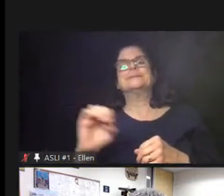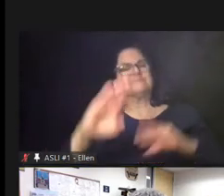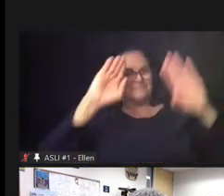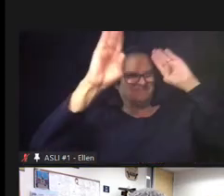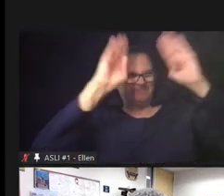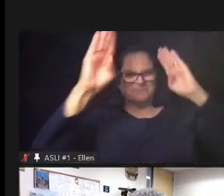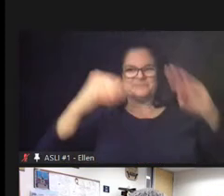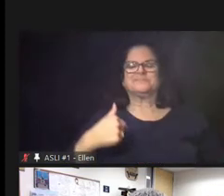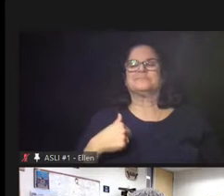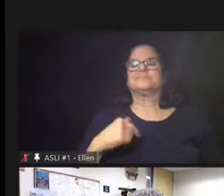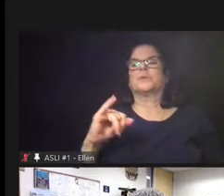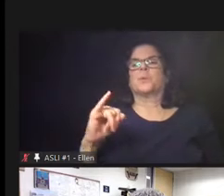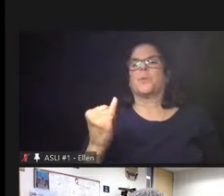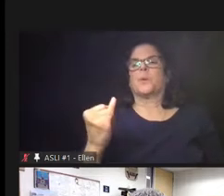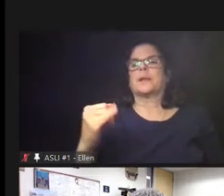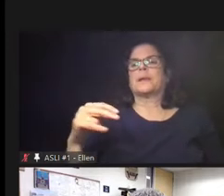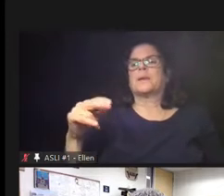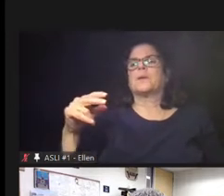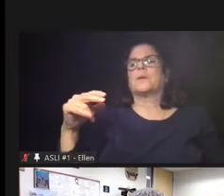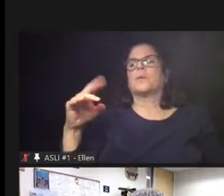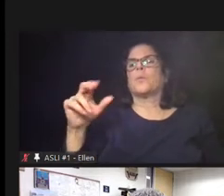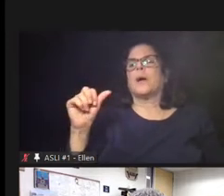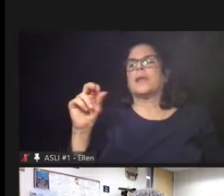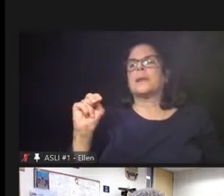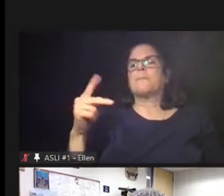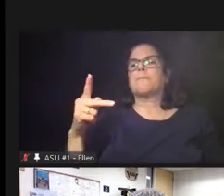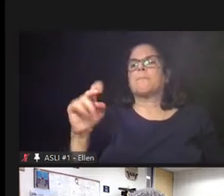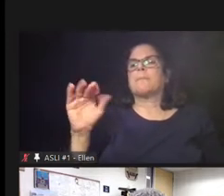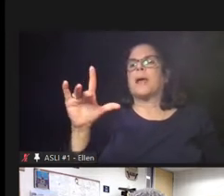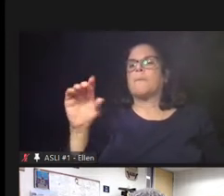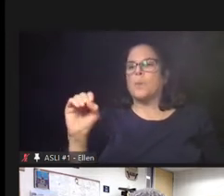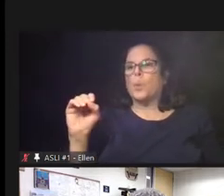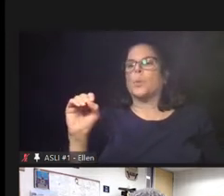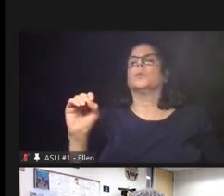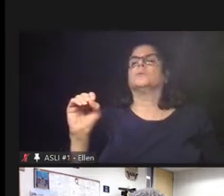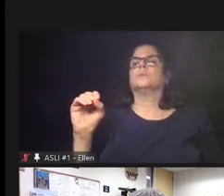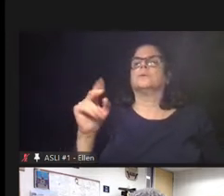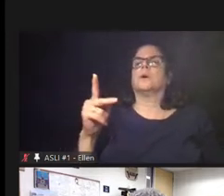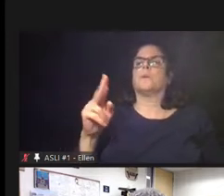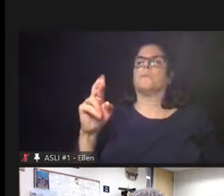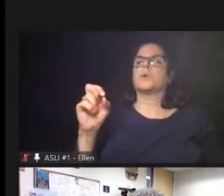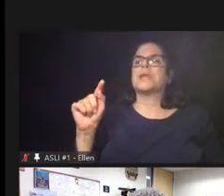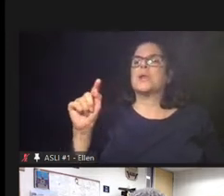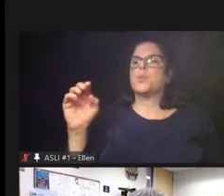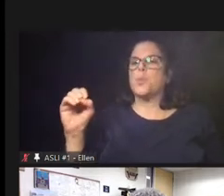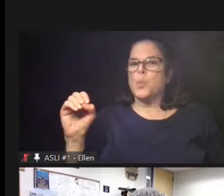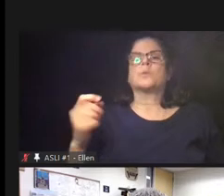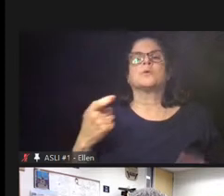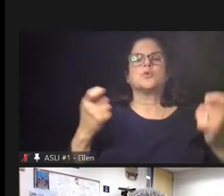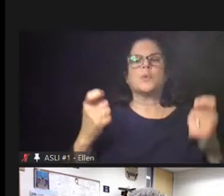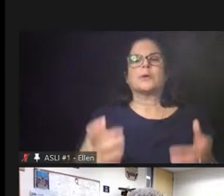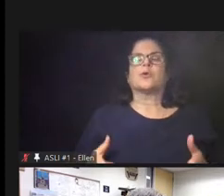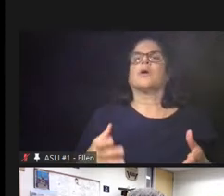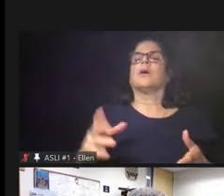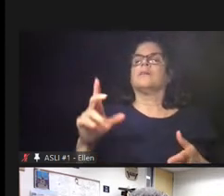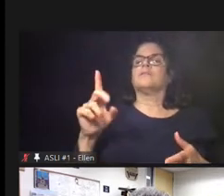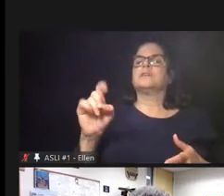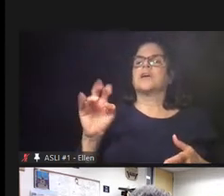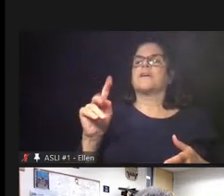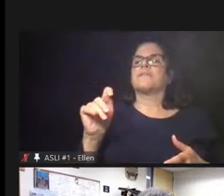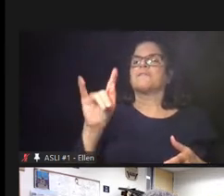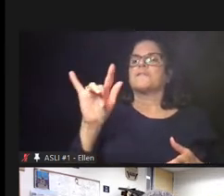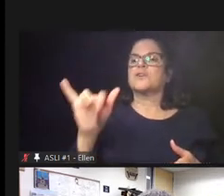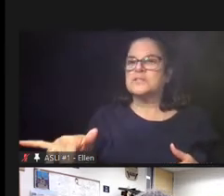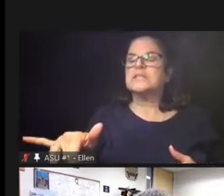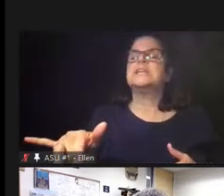Pablo Prieto, Director of Diversity Programs. We set a split goal. This is actually one of the first contracts where we split the design and